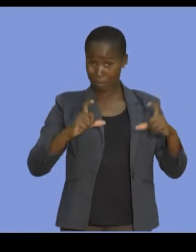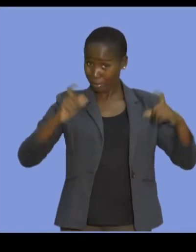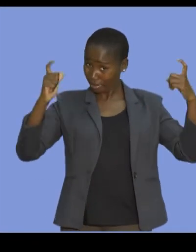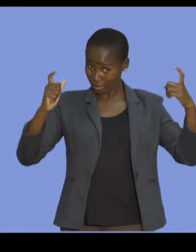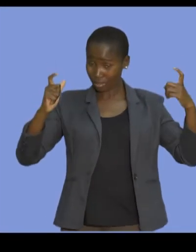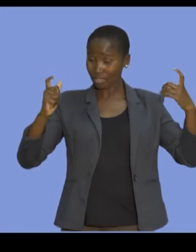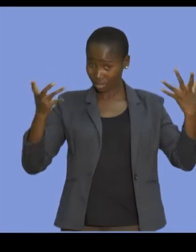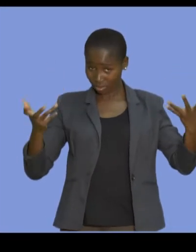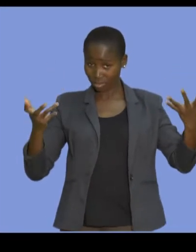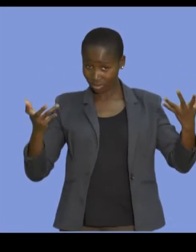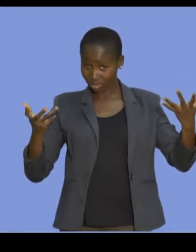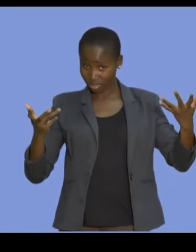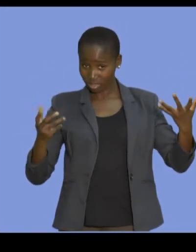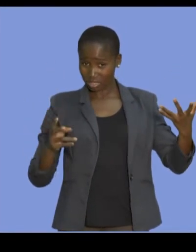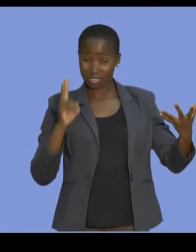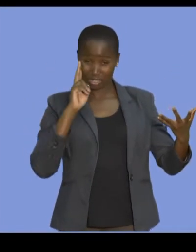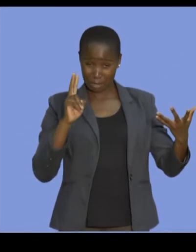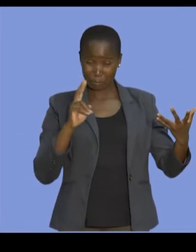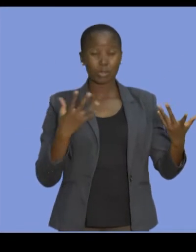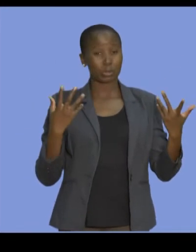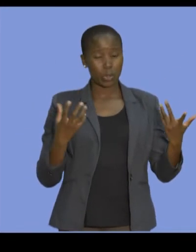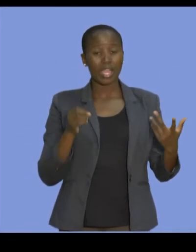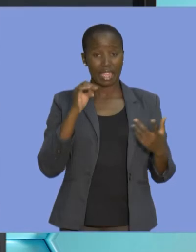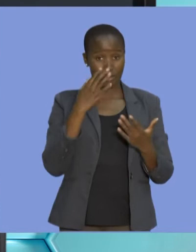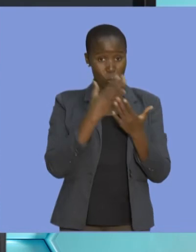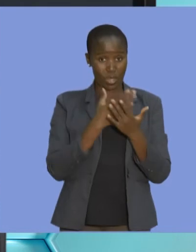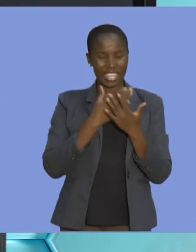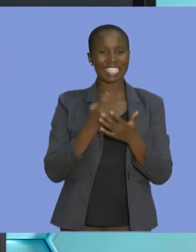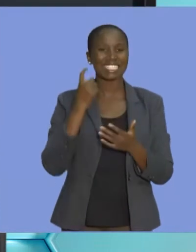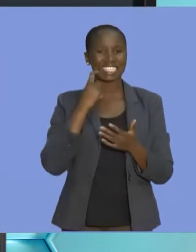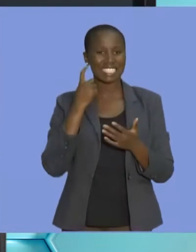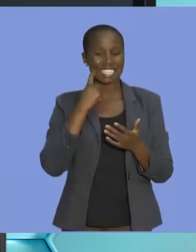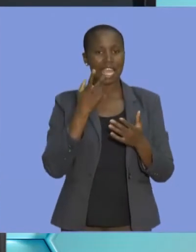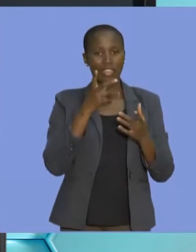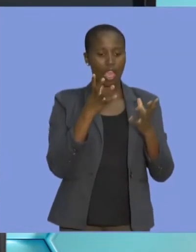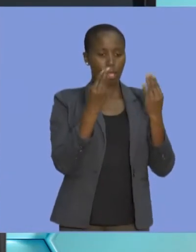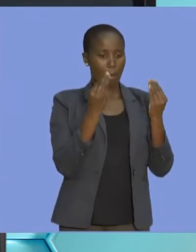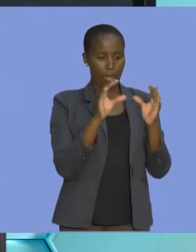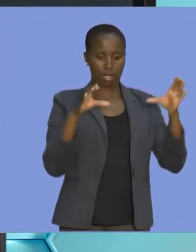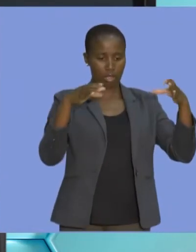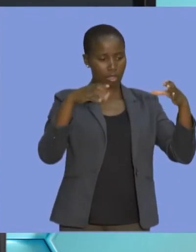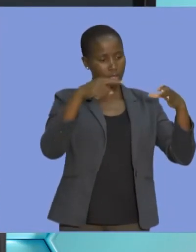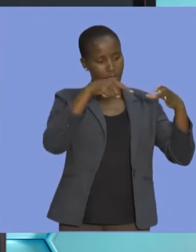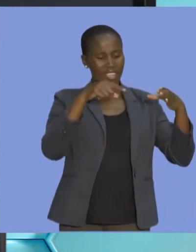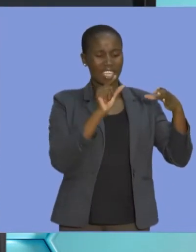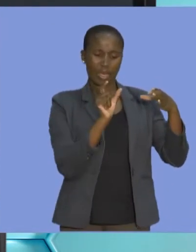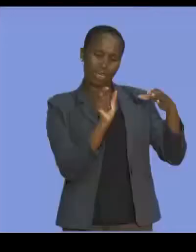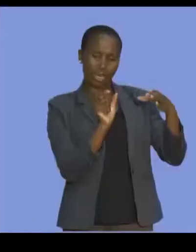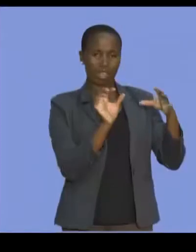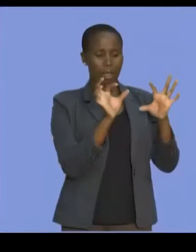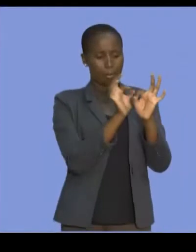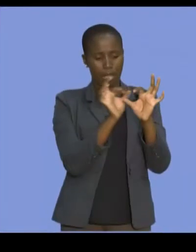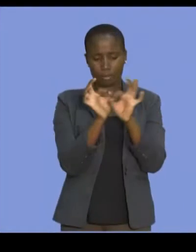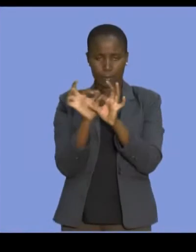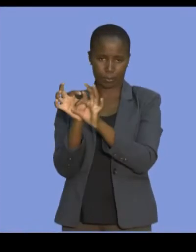big interval. So if we can make the intervals and try to estimate the mean, I'm expecting